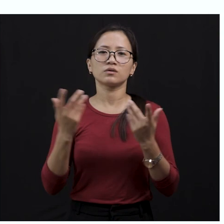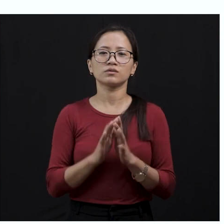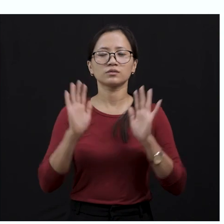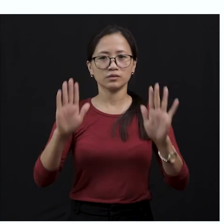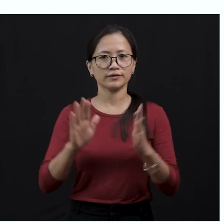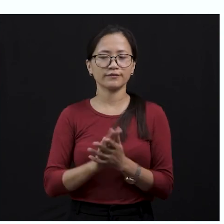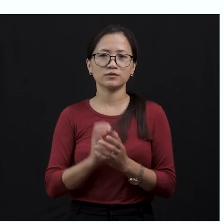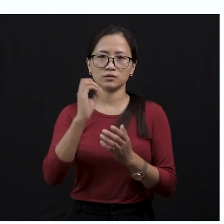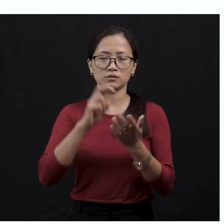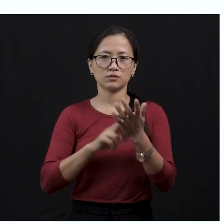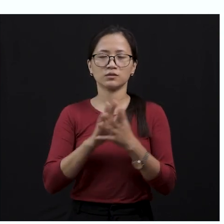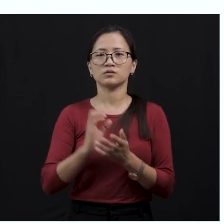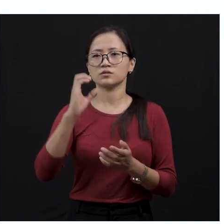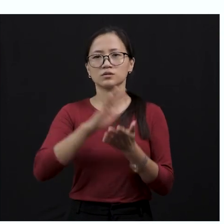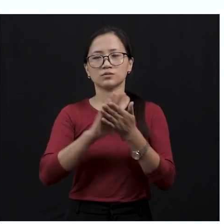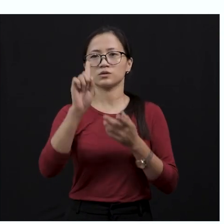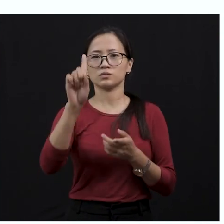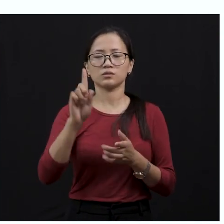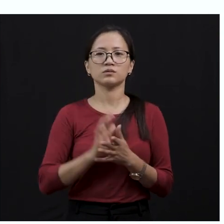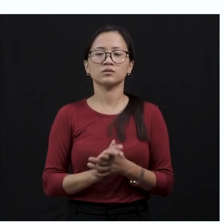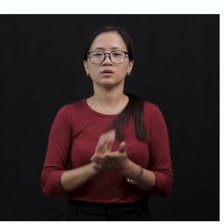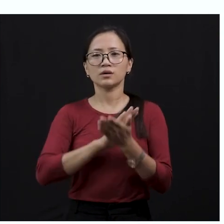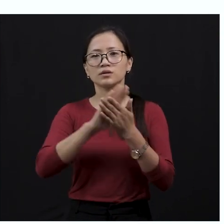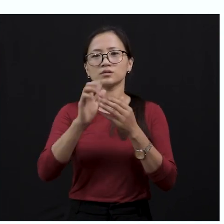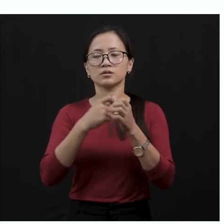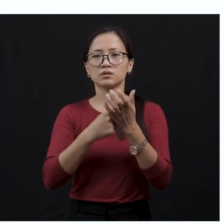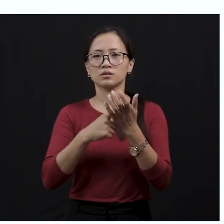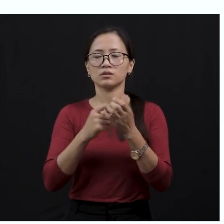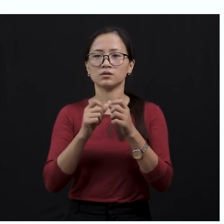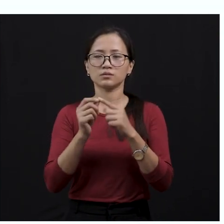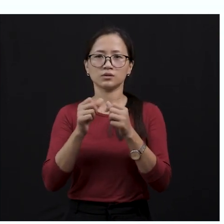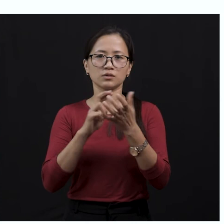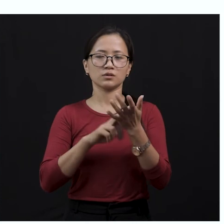whatever we have covered in chapter 1, that is Harappan